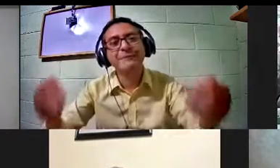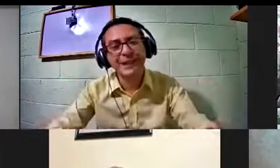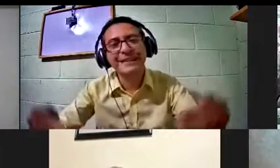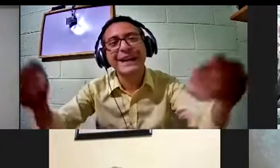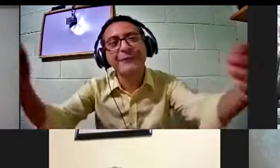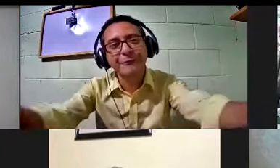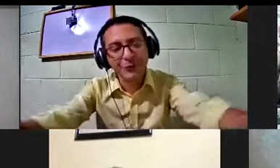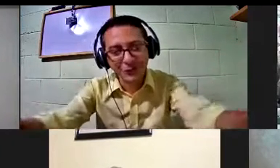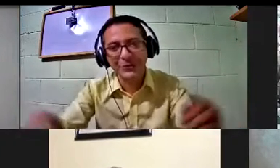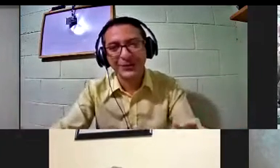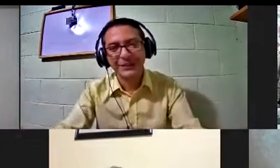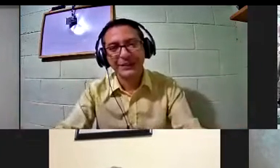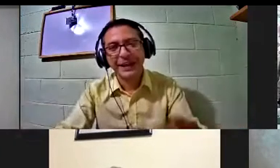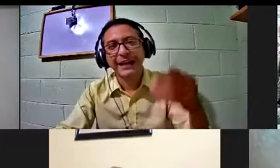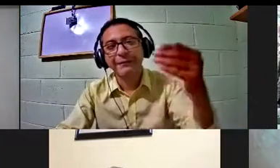it expresses